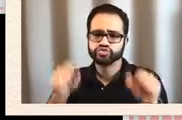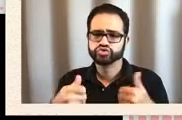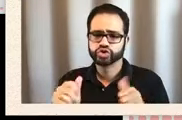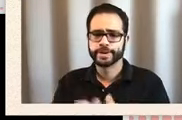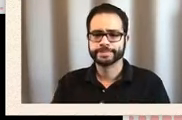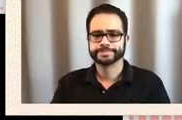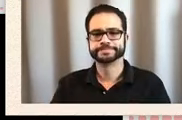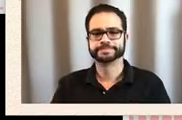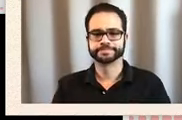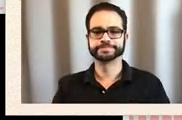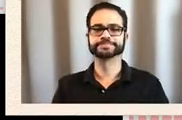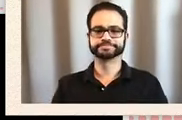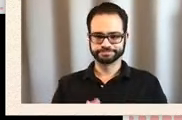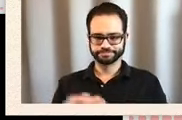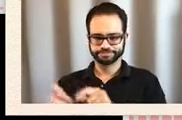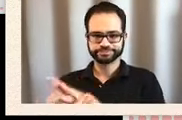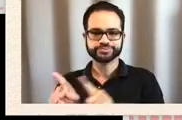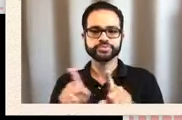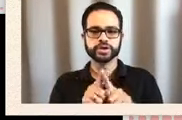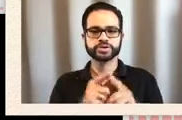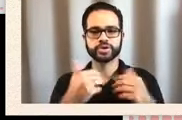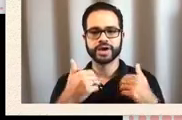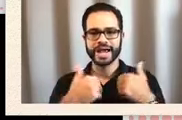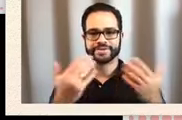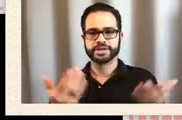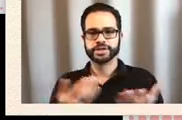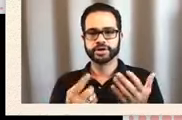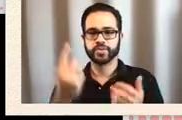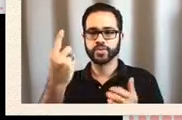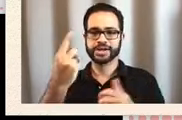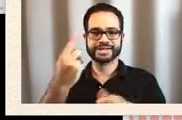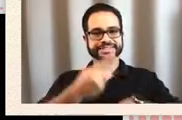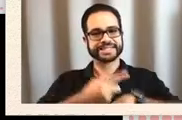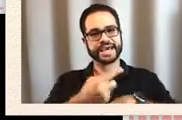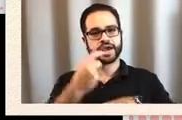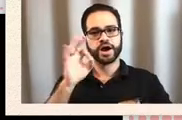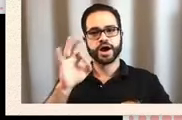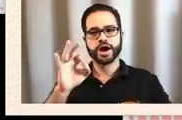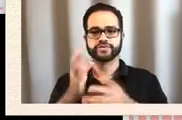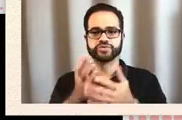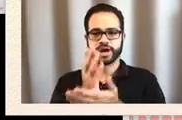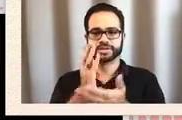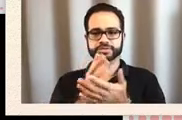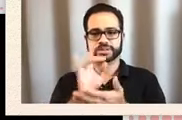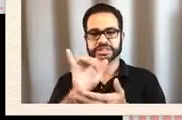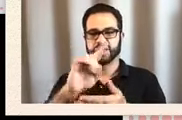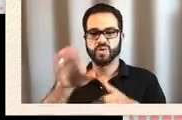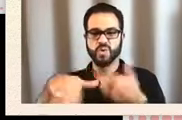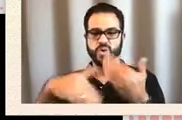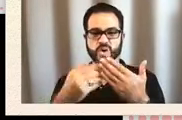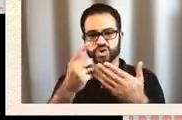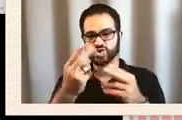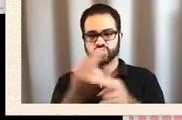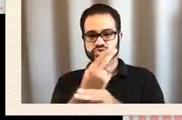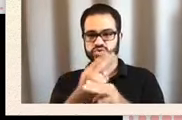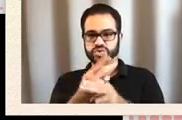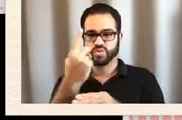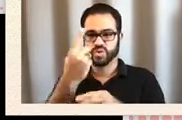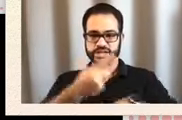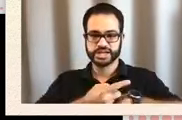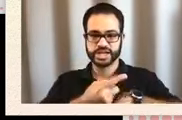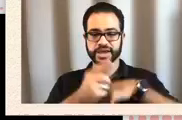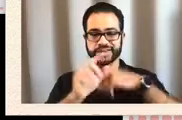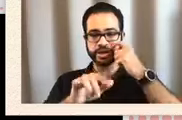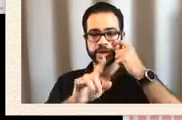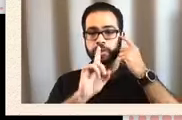here a day of rights. So these are all the rights that you use in a day. And I think this is also really important because